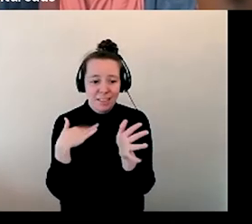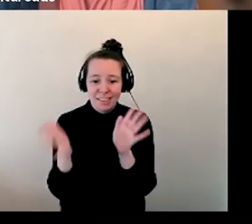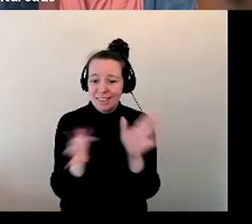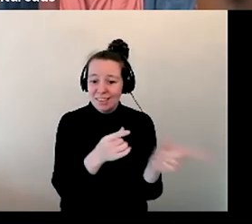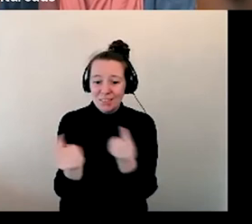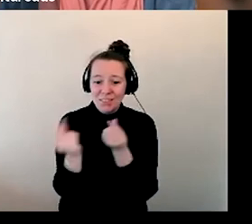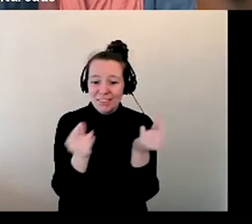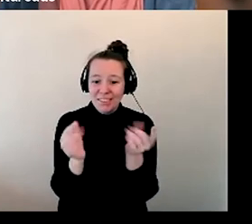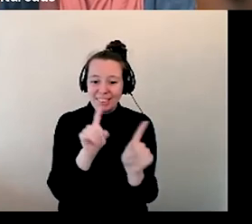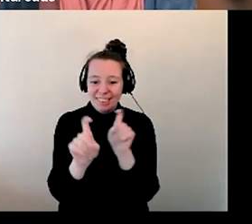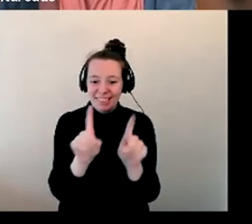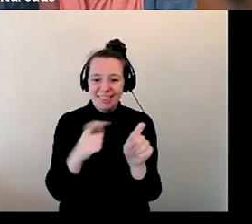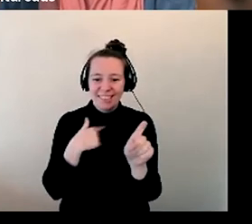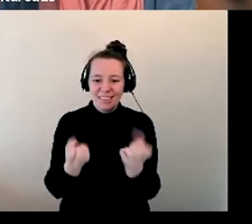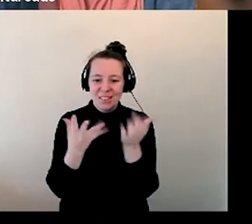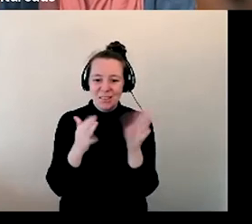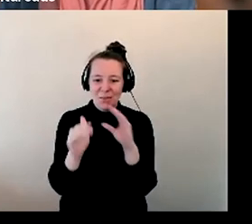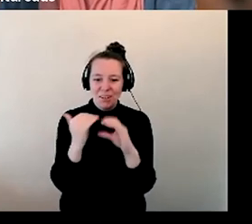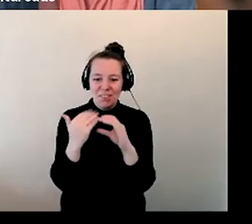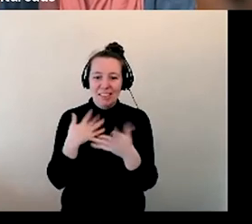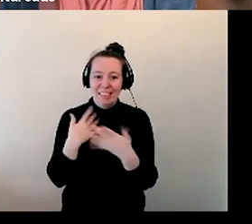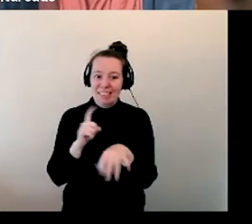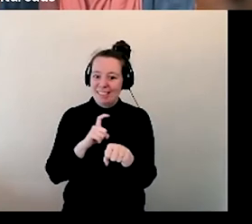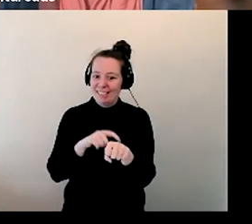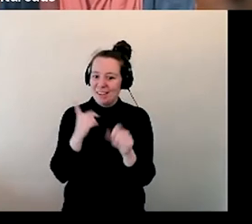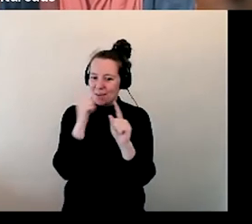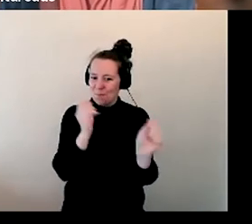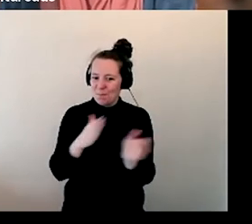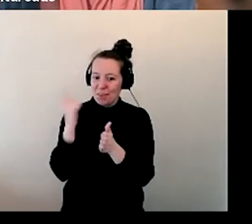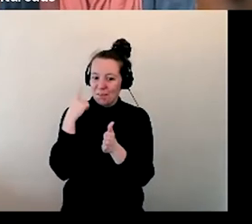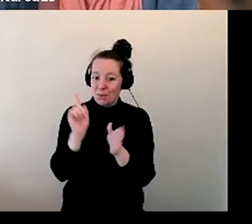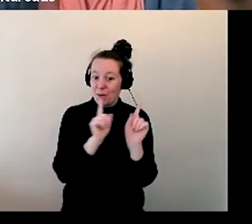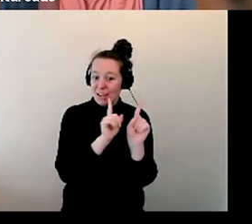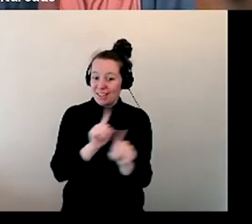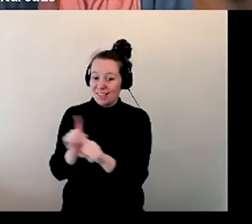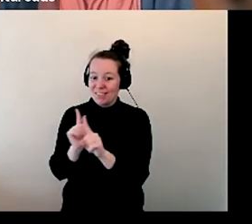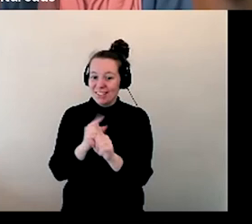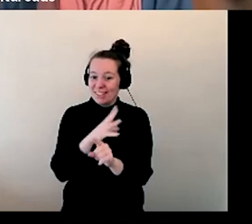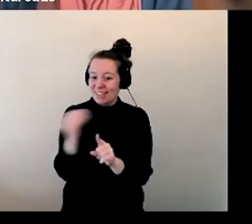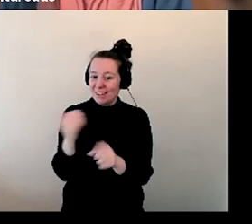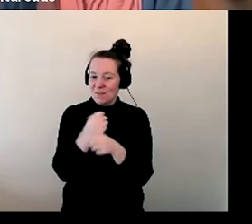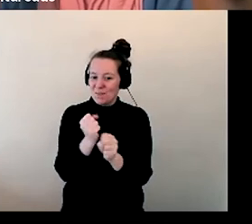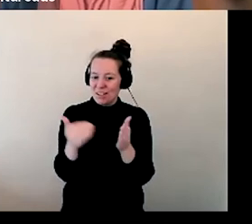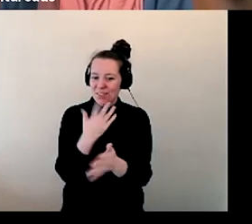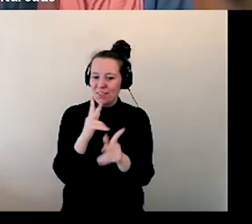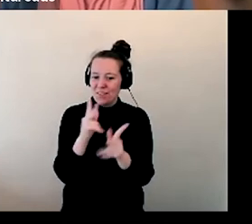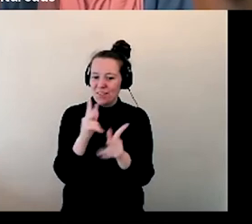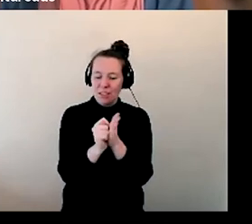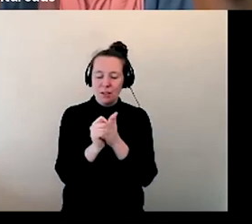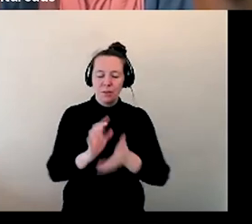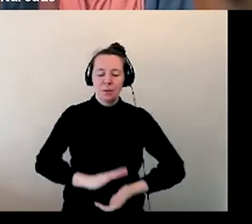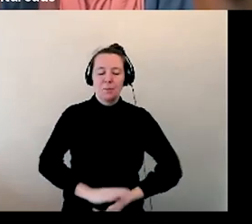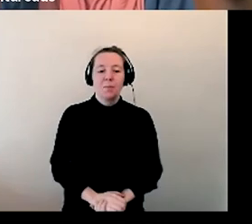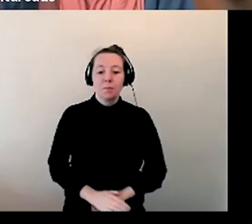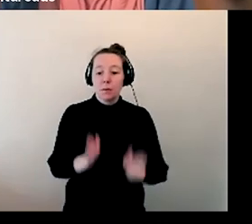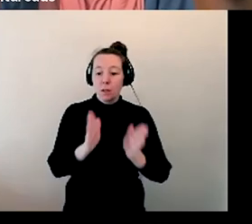so after this you're going to be even more busy, so make time for doing lots more videos. Book Talk was credited with bringing